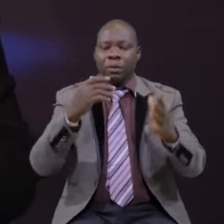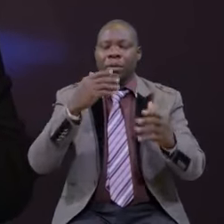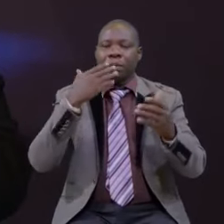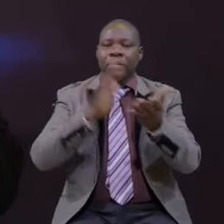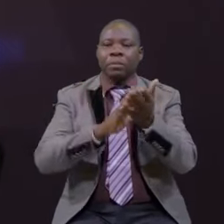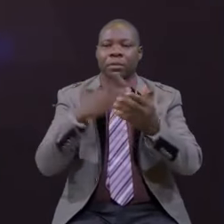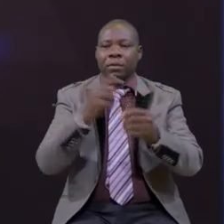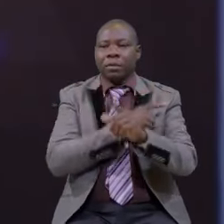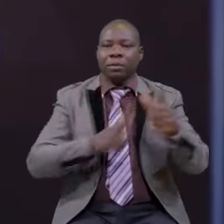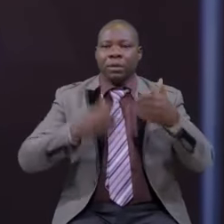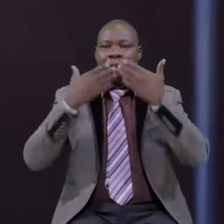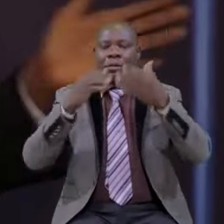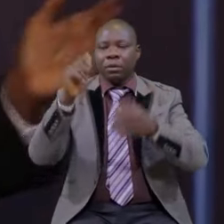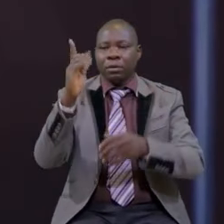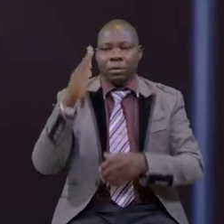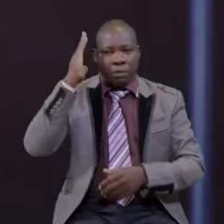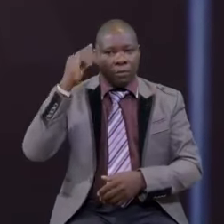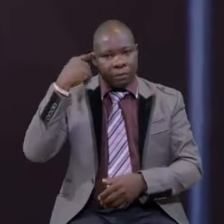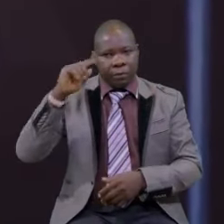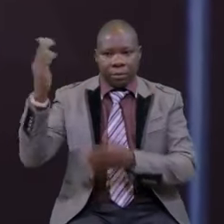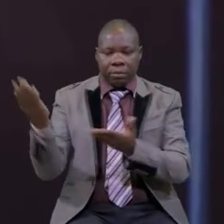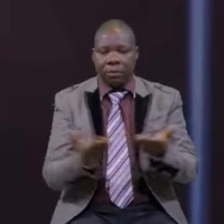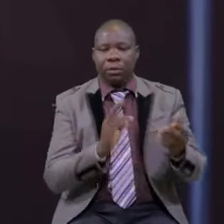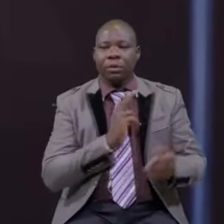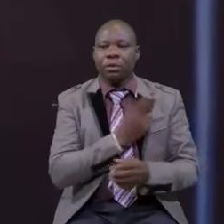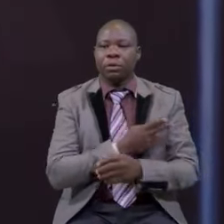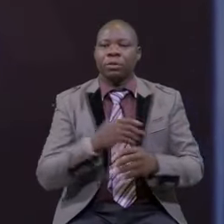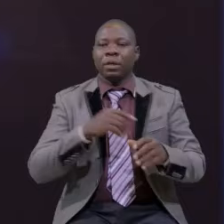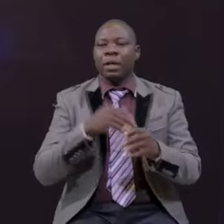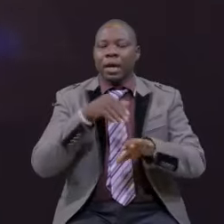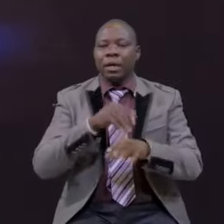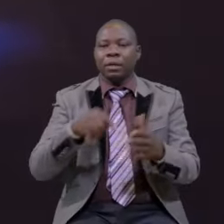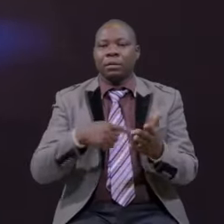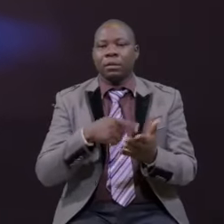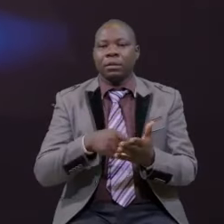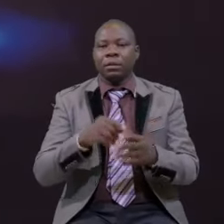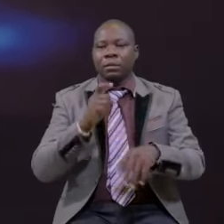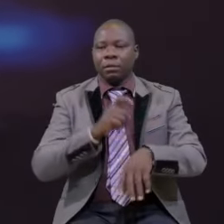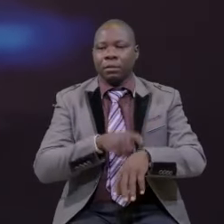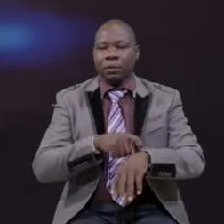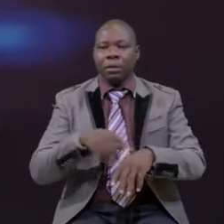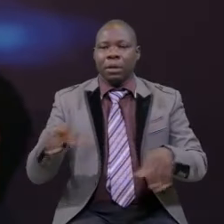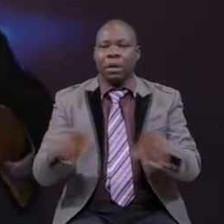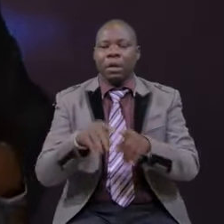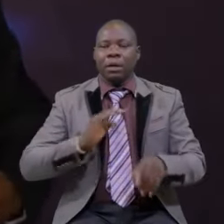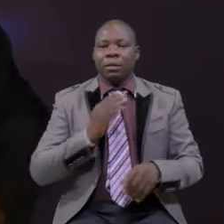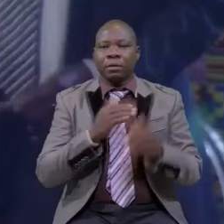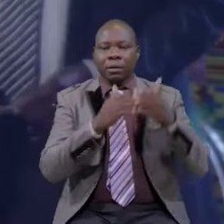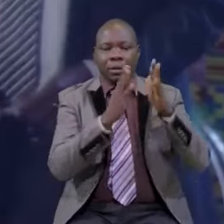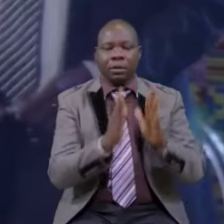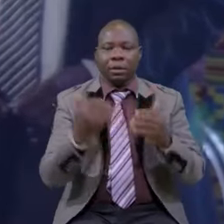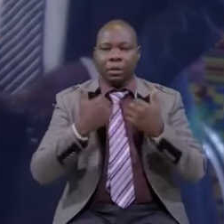time. As our leader has said, I started